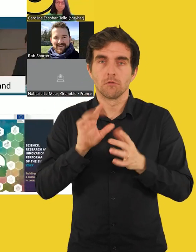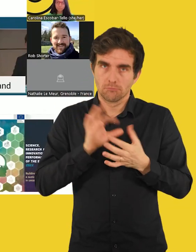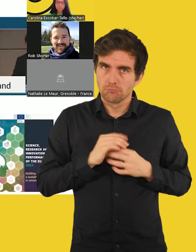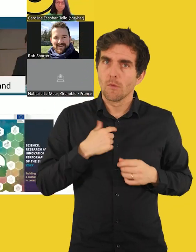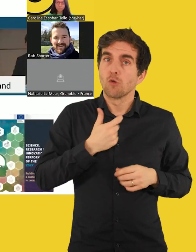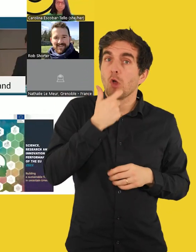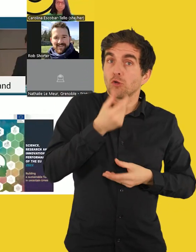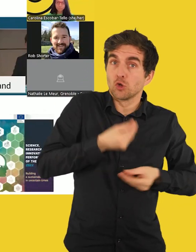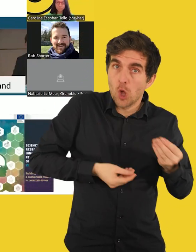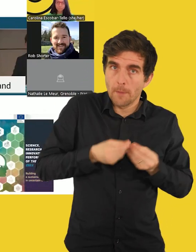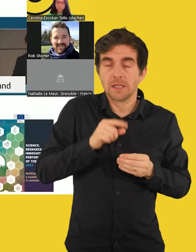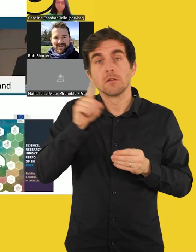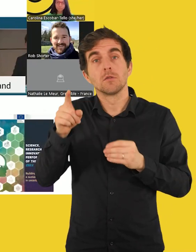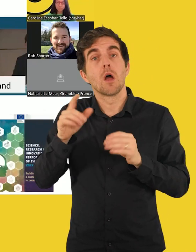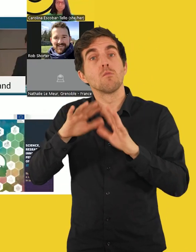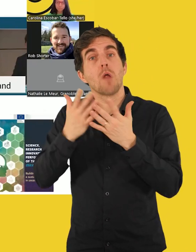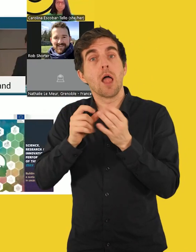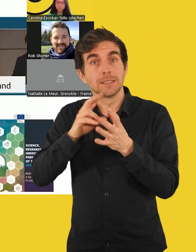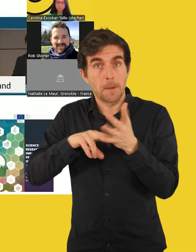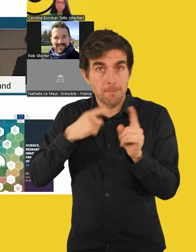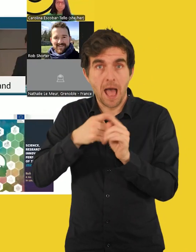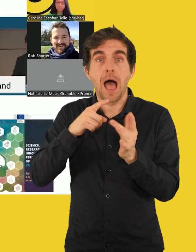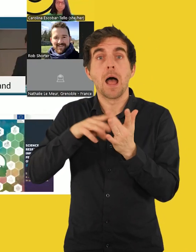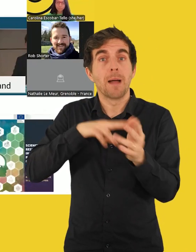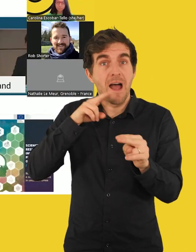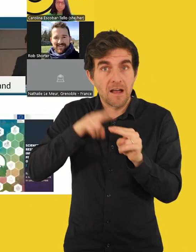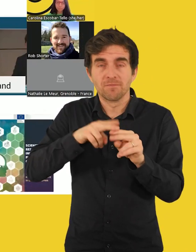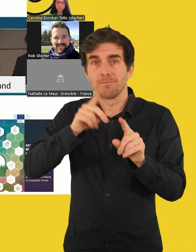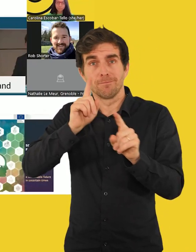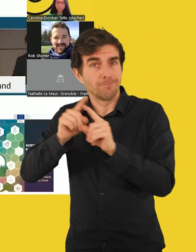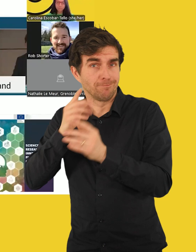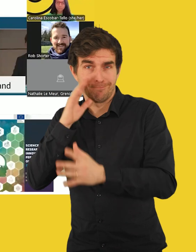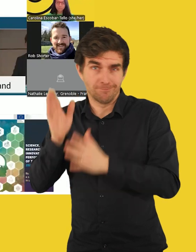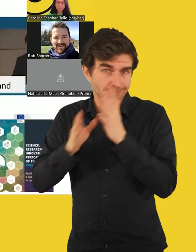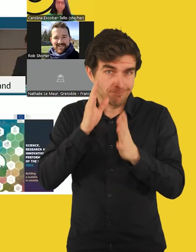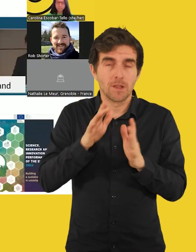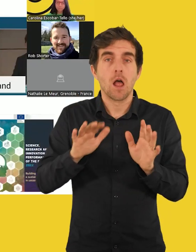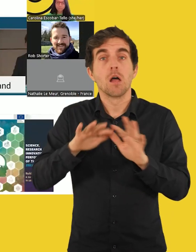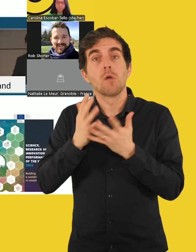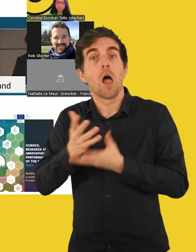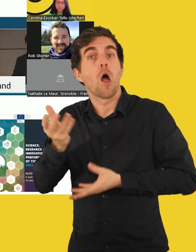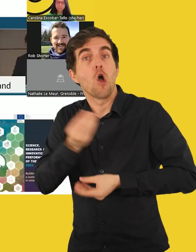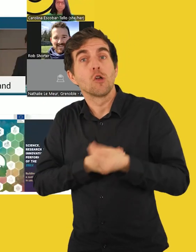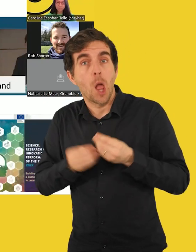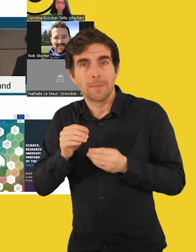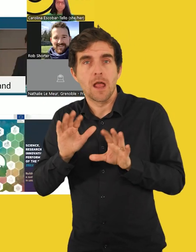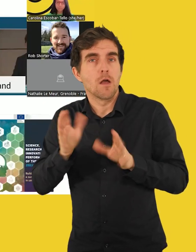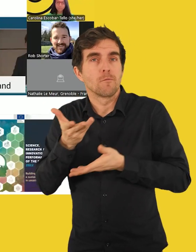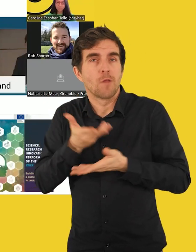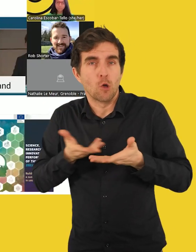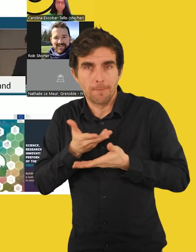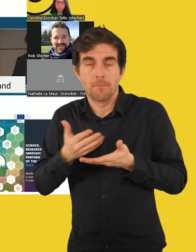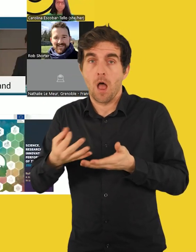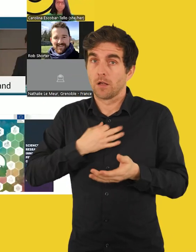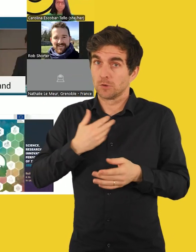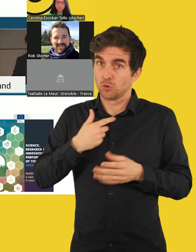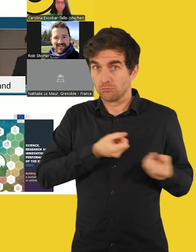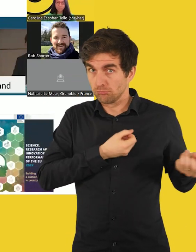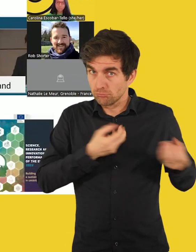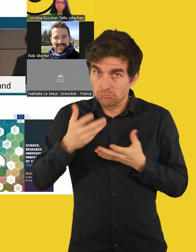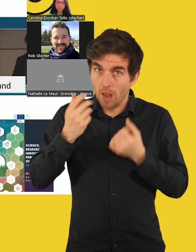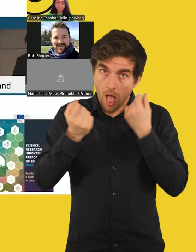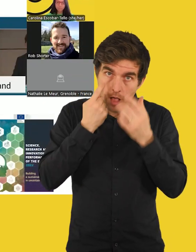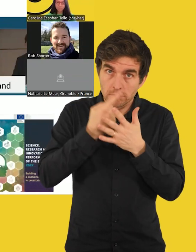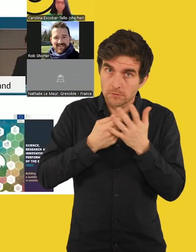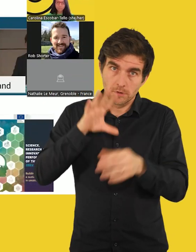to give talks about Doughnut Economics at the World Bank, at the IMF, at the WTO. at the World Economic Forum, asking us